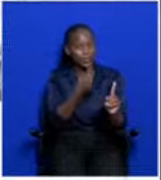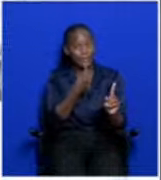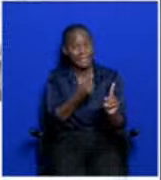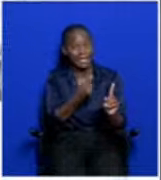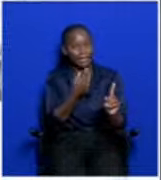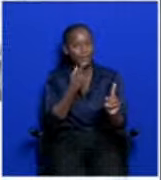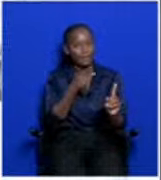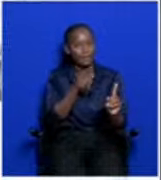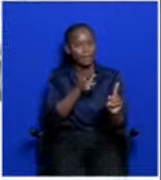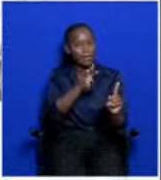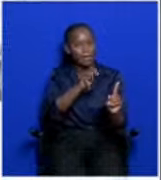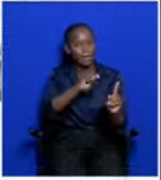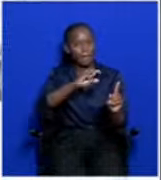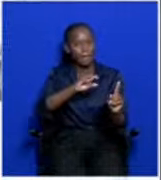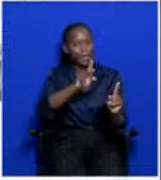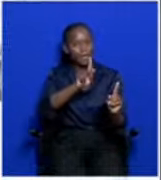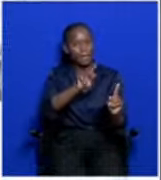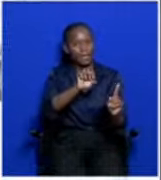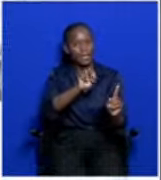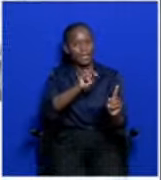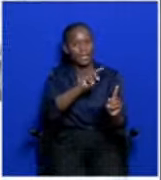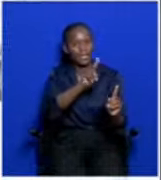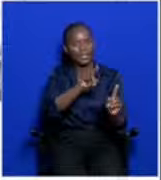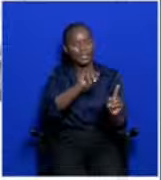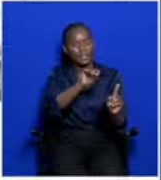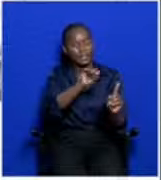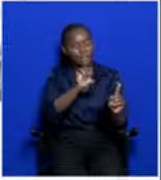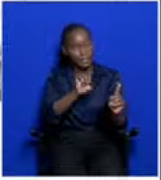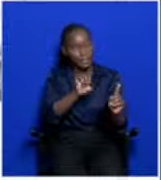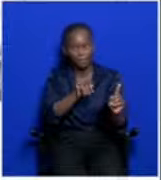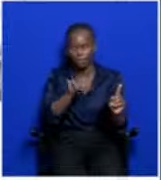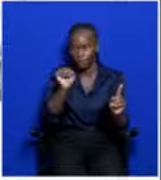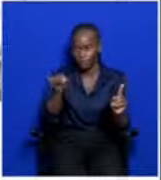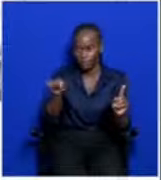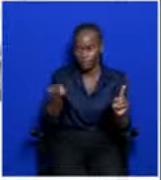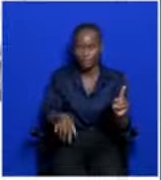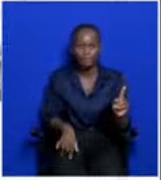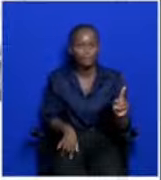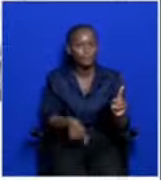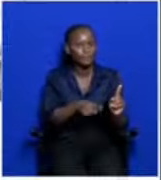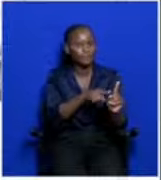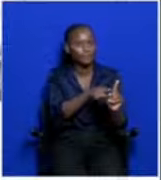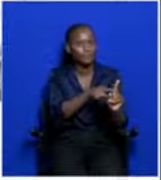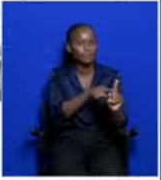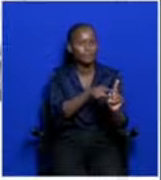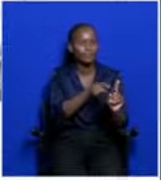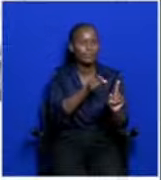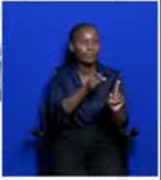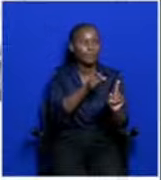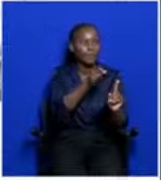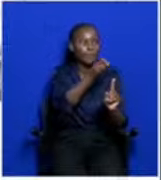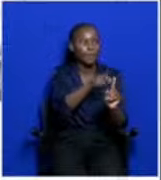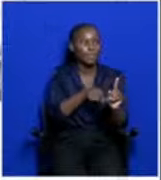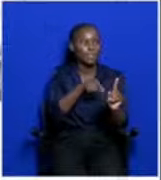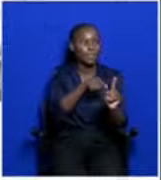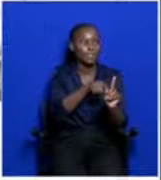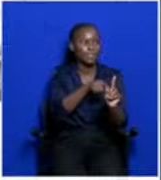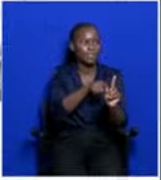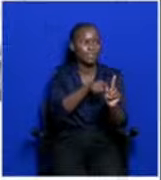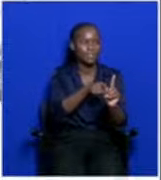Yes. And the person with his back to the camera wearing what looks like a